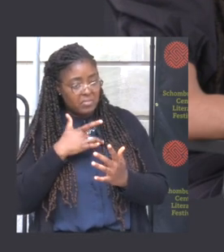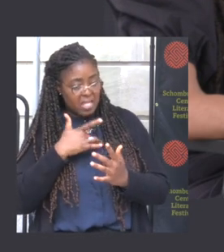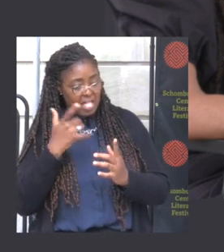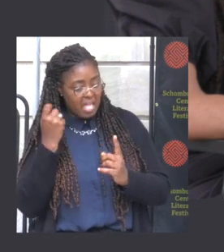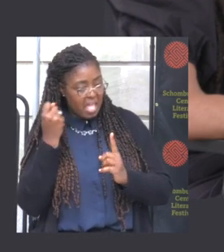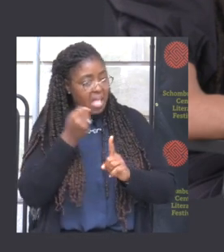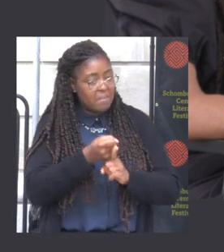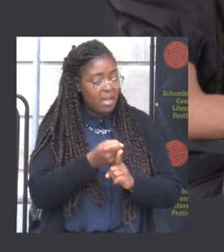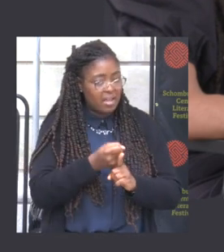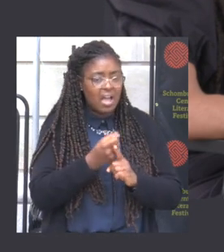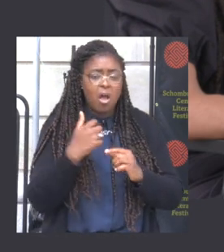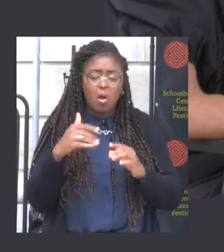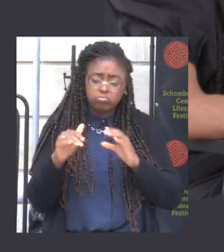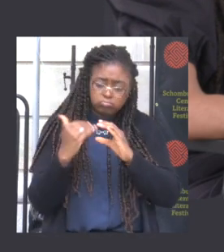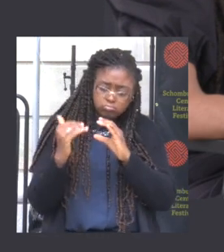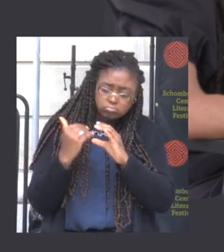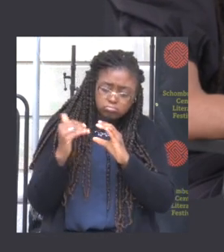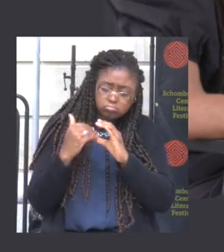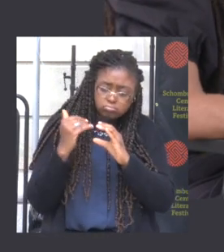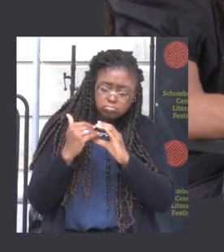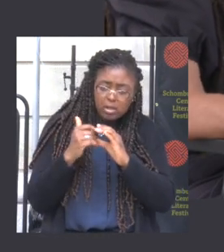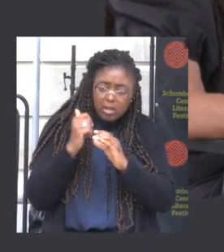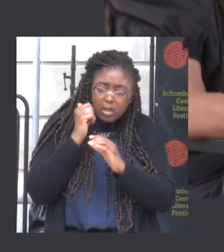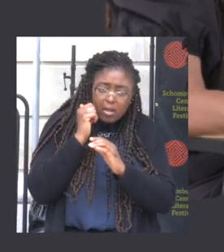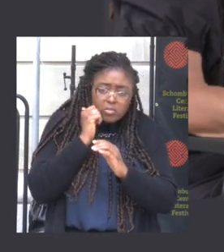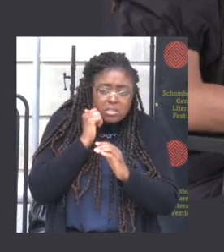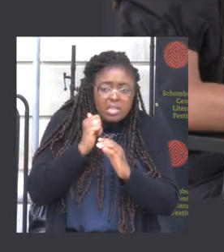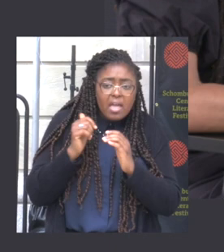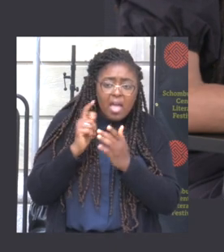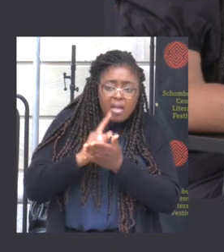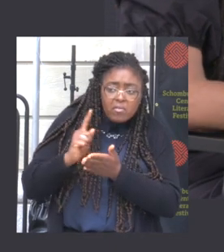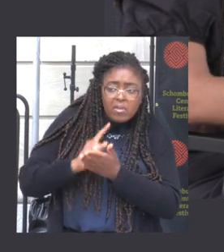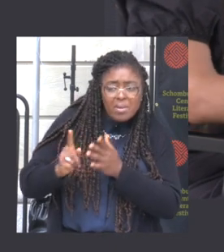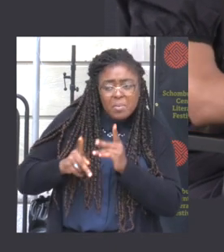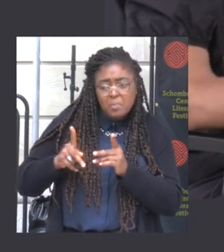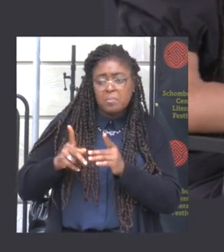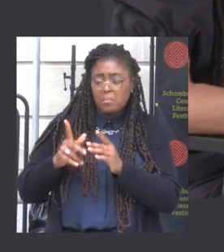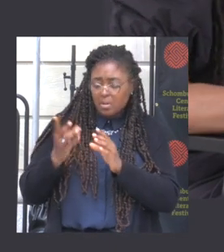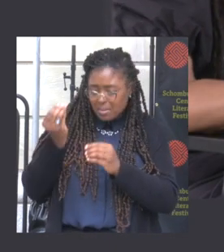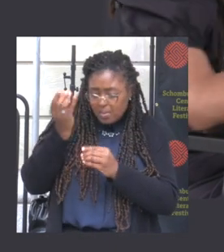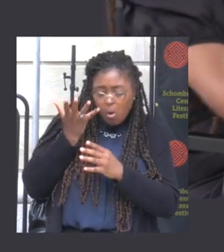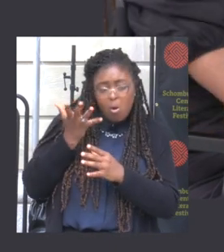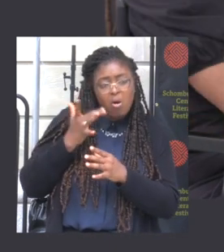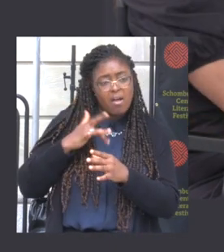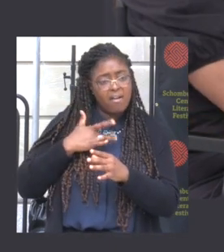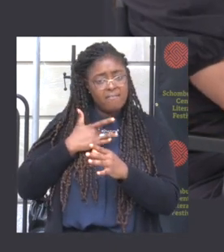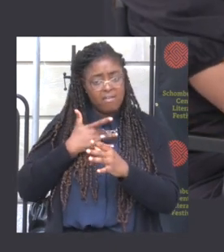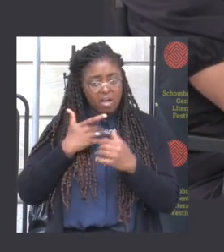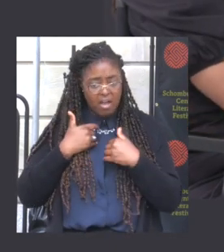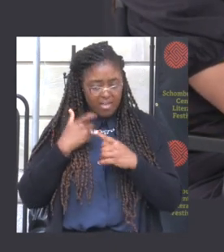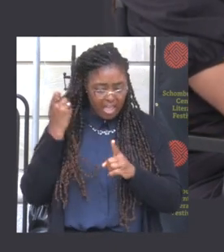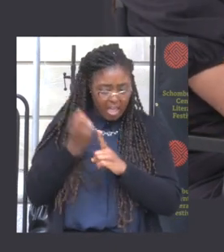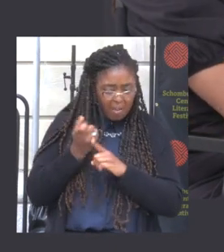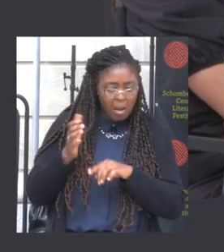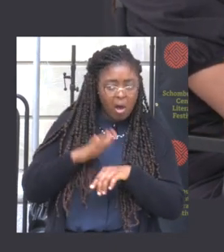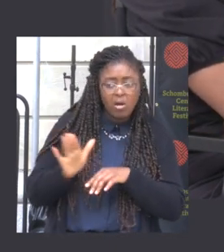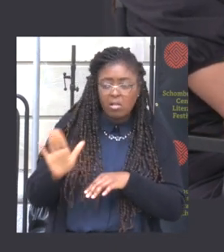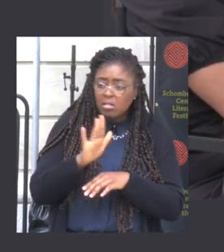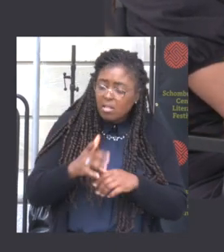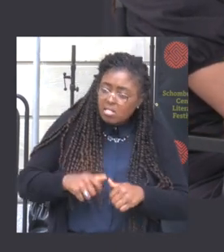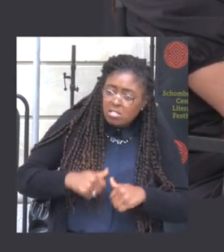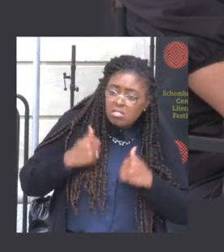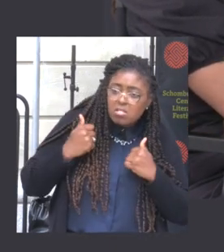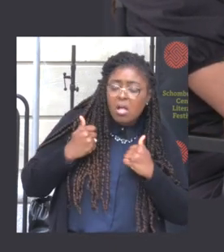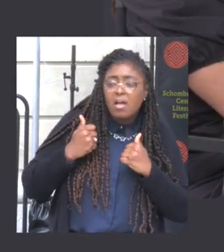impact that this book has had on their lives, talking about the way in which they feel seen, and not just in North America. I get messages from people across the